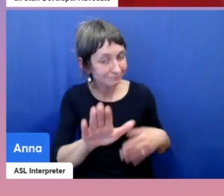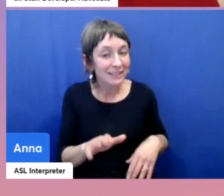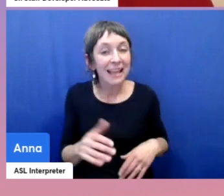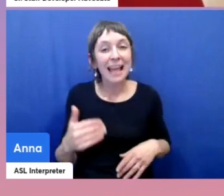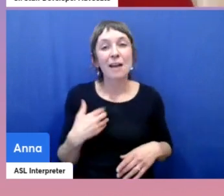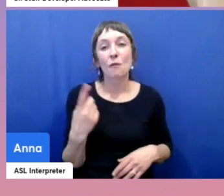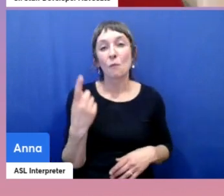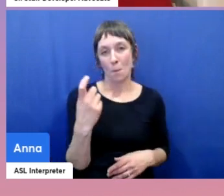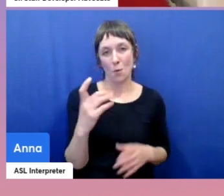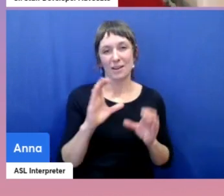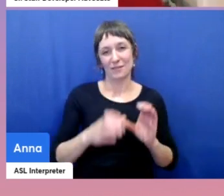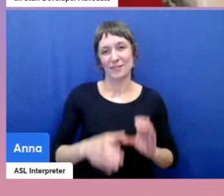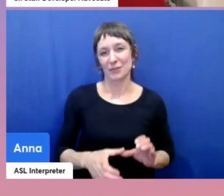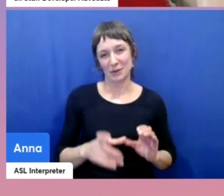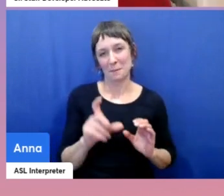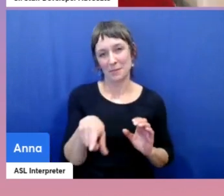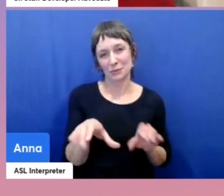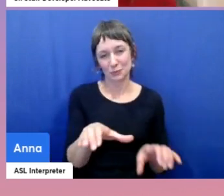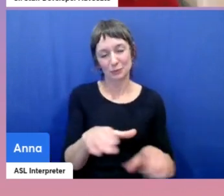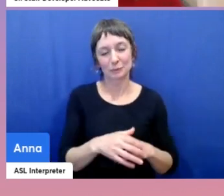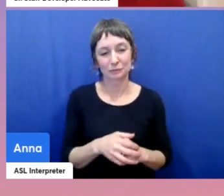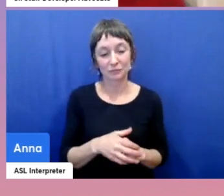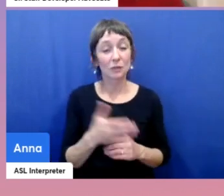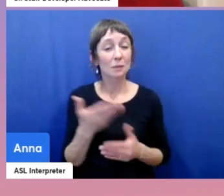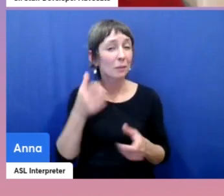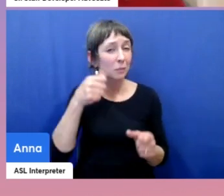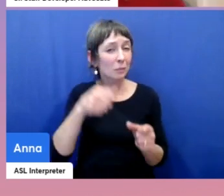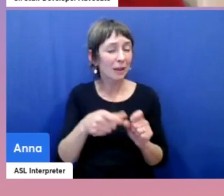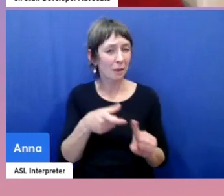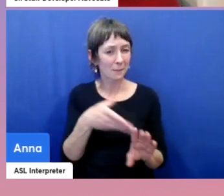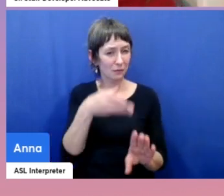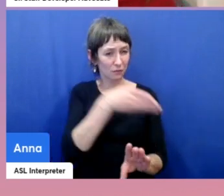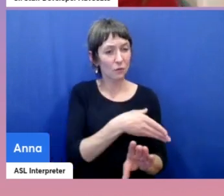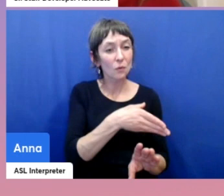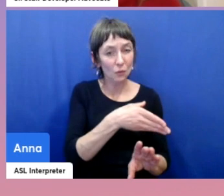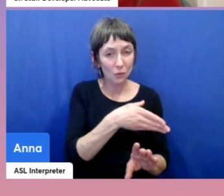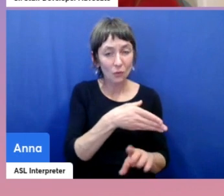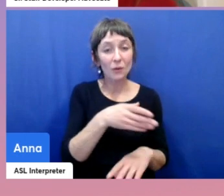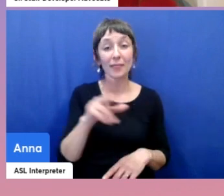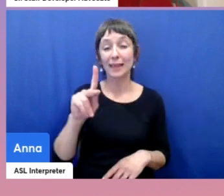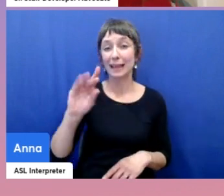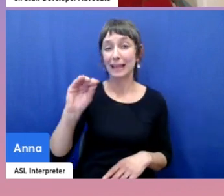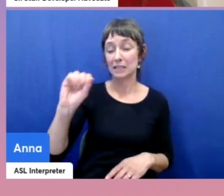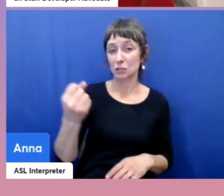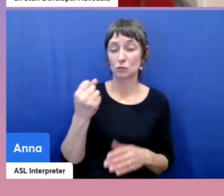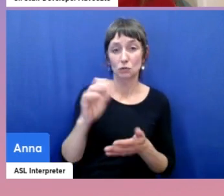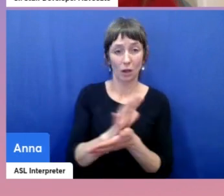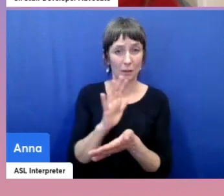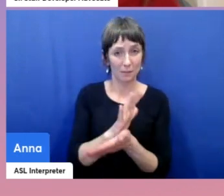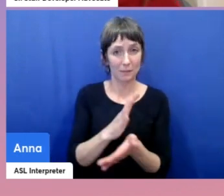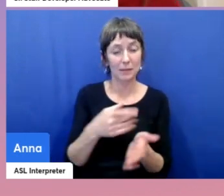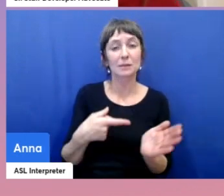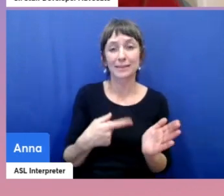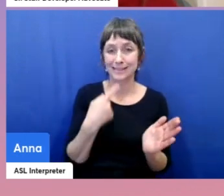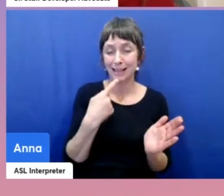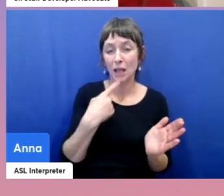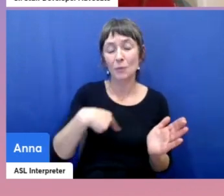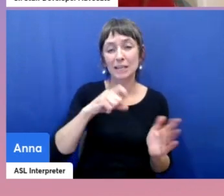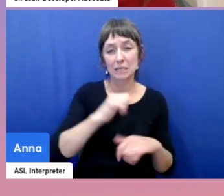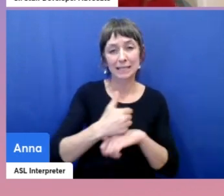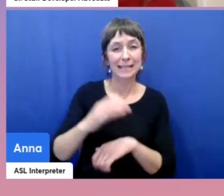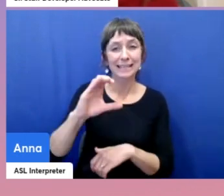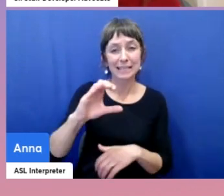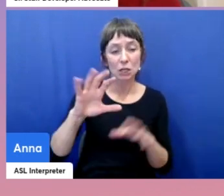one more configuration left. Now, you may recall from earlier that the K0's documentation states that we need to set cgroups